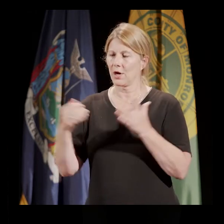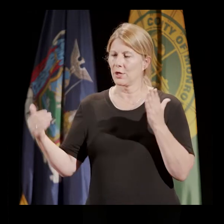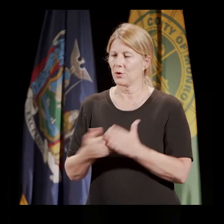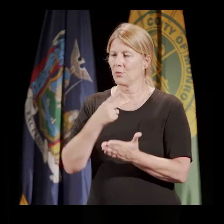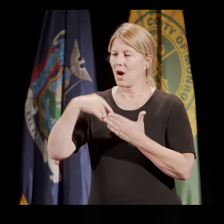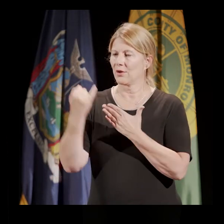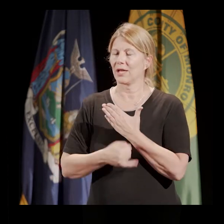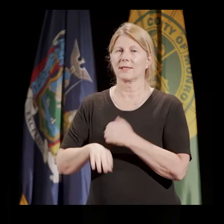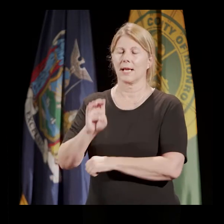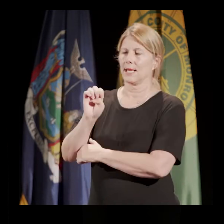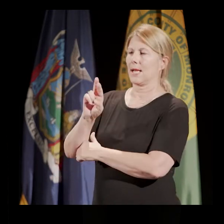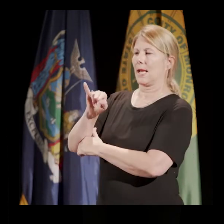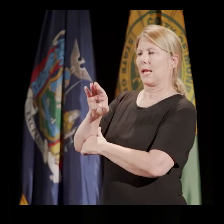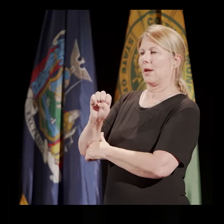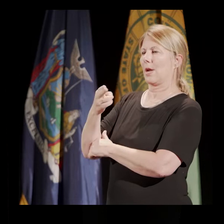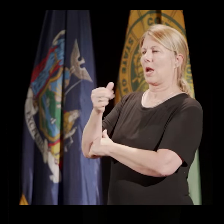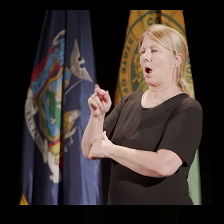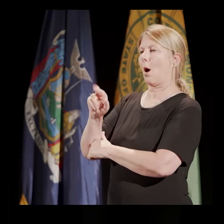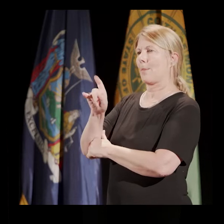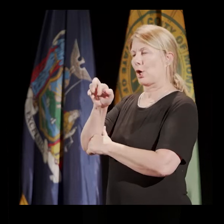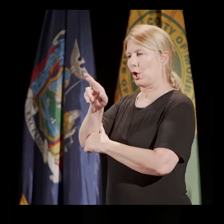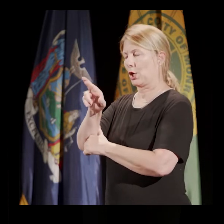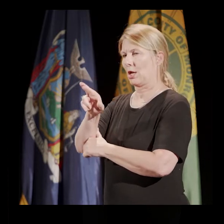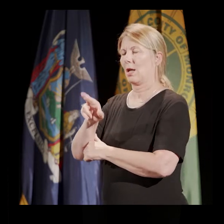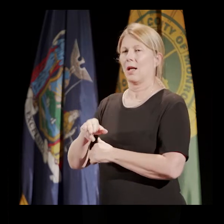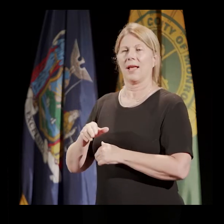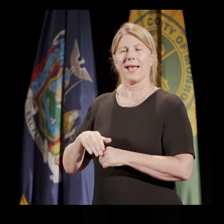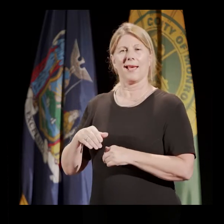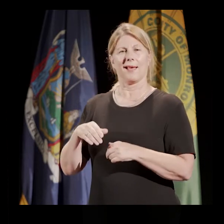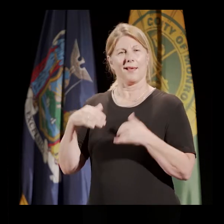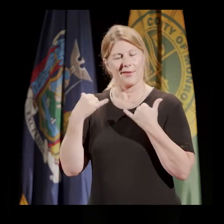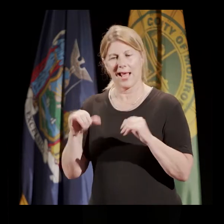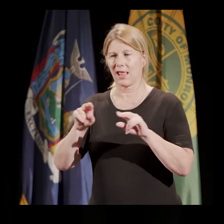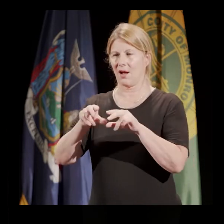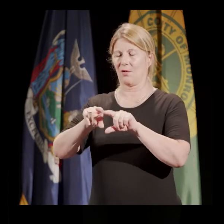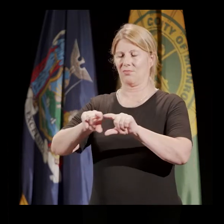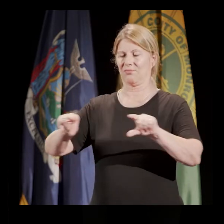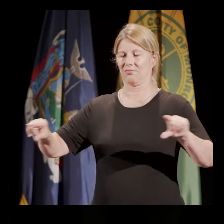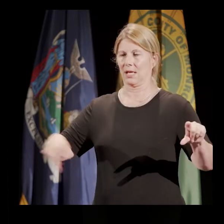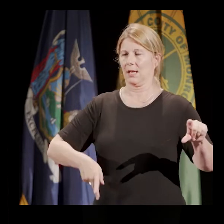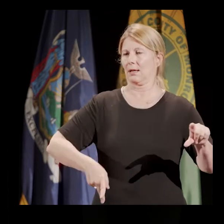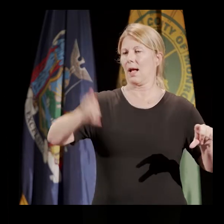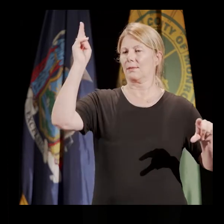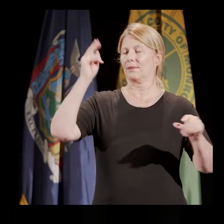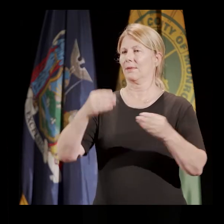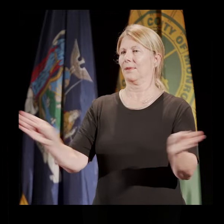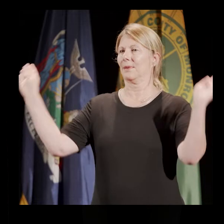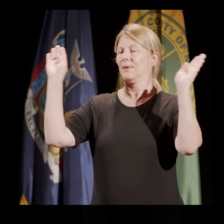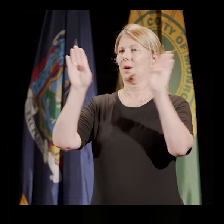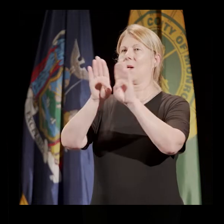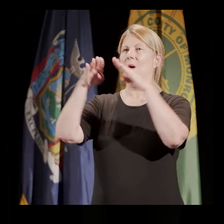Harbor and the Brewery Line Trail, and we cut the ribbon at the West River Wall and North Star Commons,